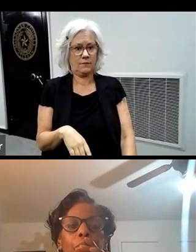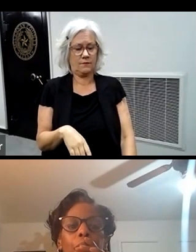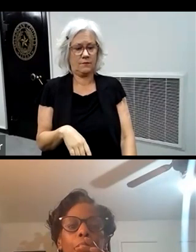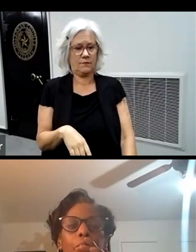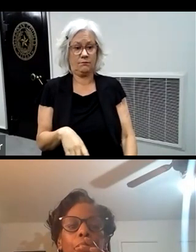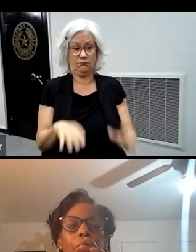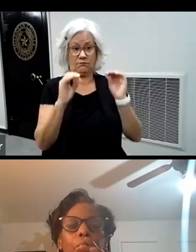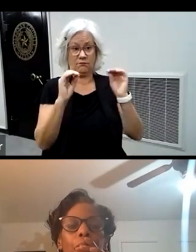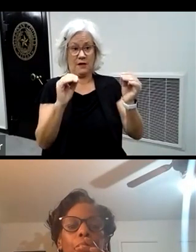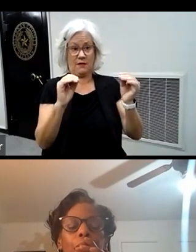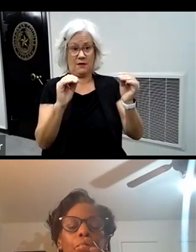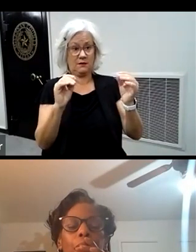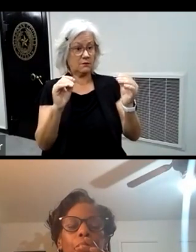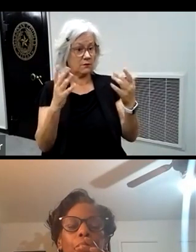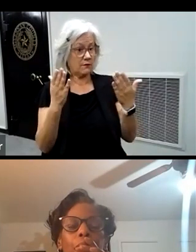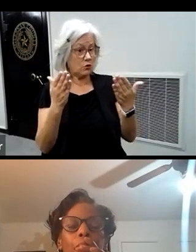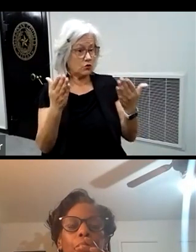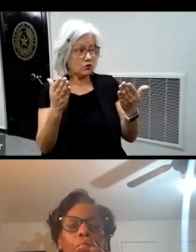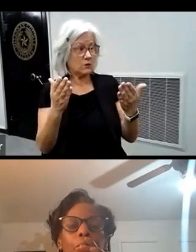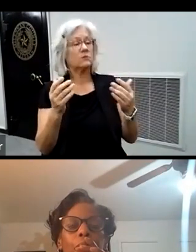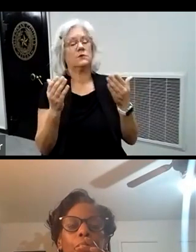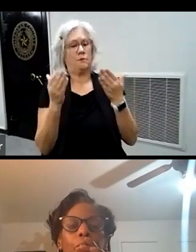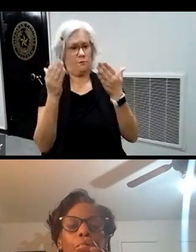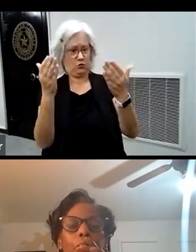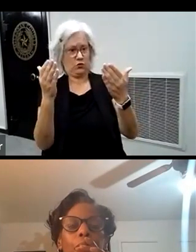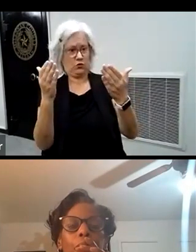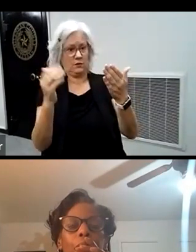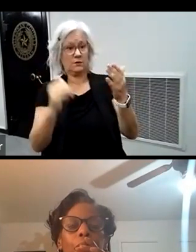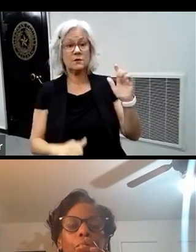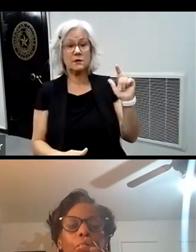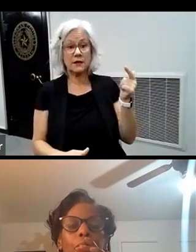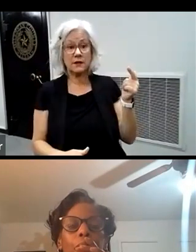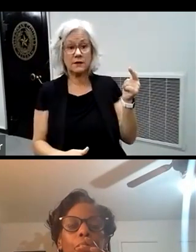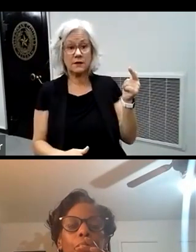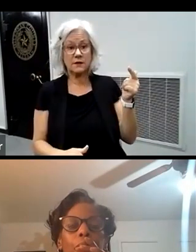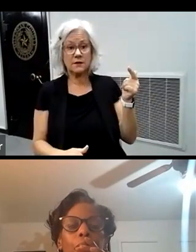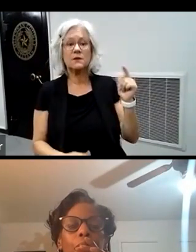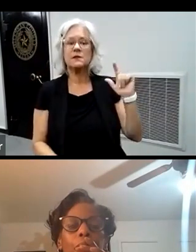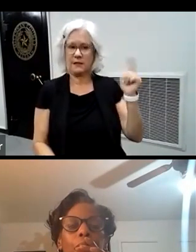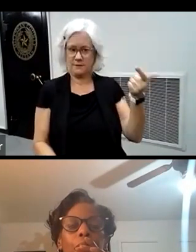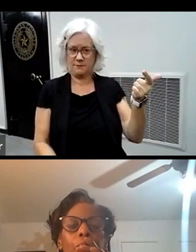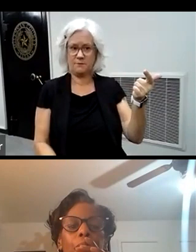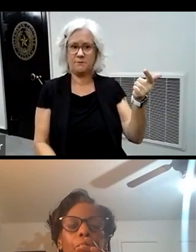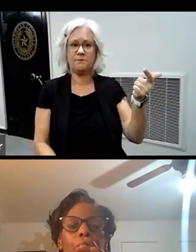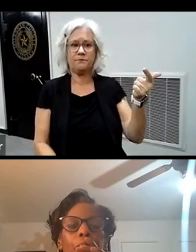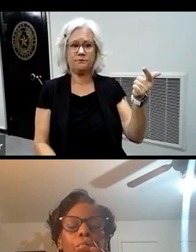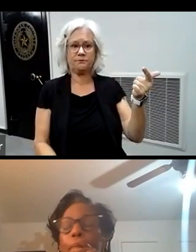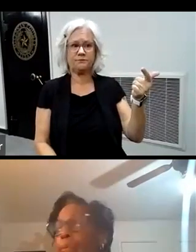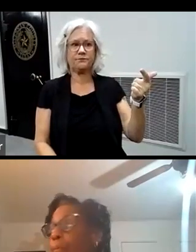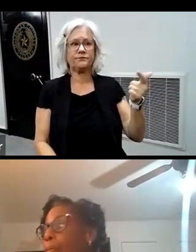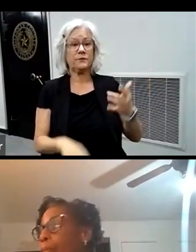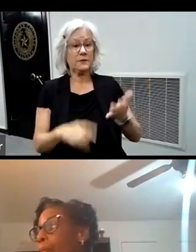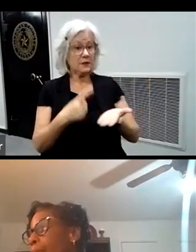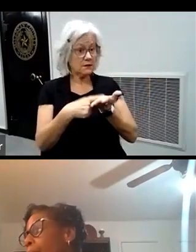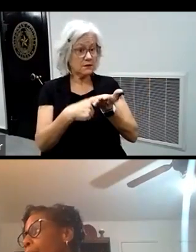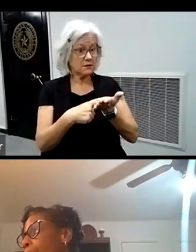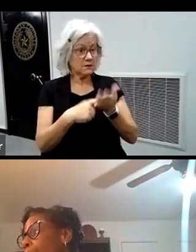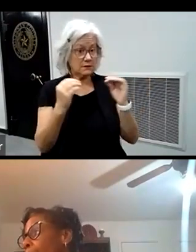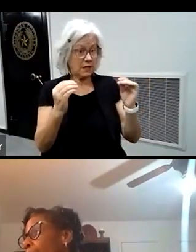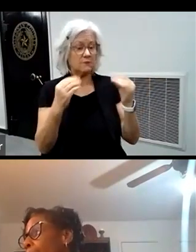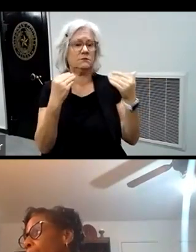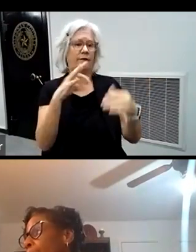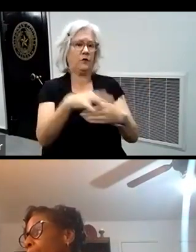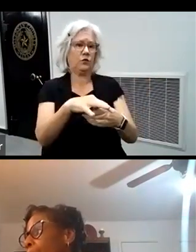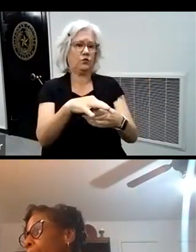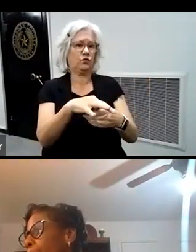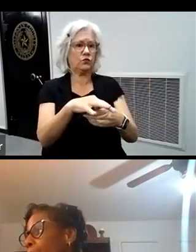If not, is there a motion to approve? Motion to approve. Second. Motion made and seconded. Any other discussion? No other discussion,